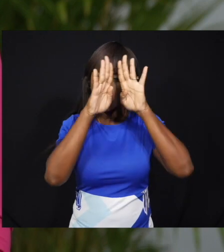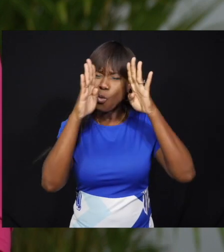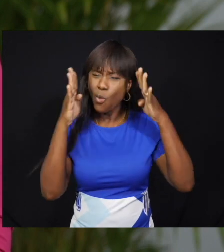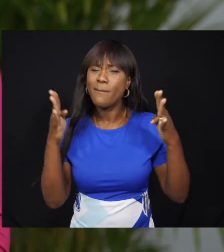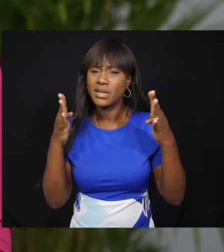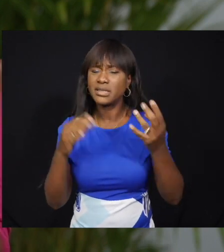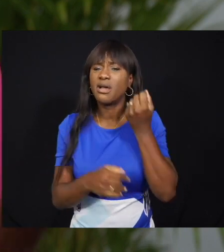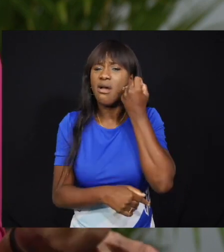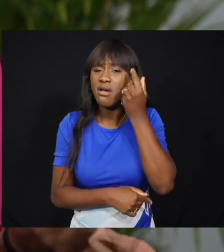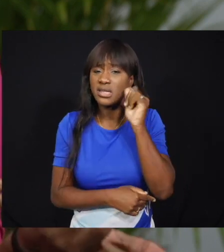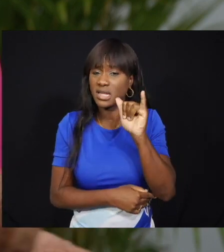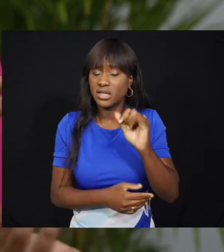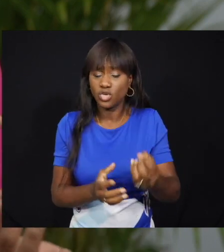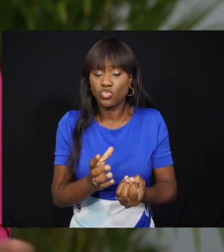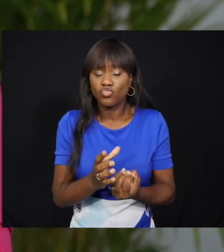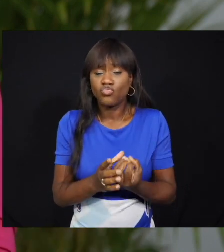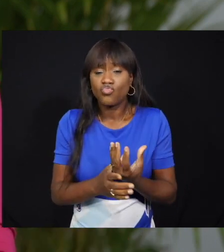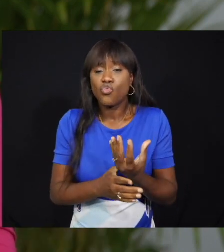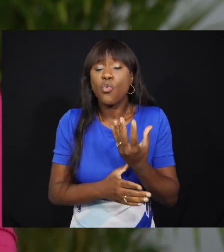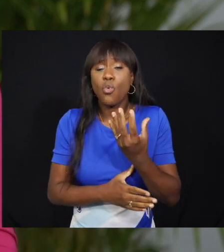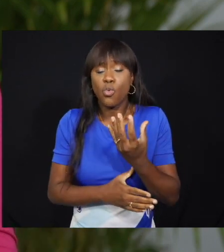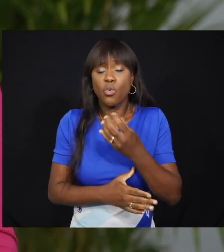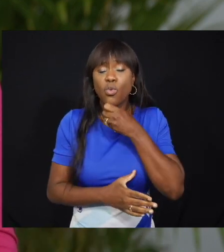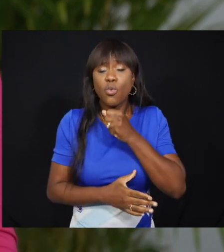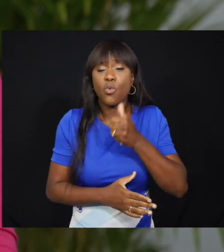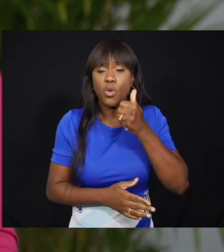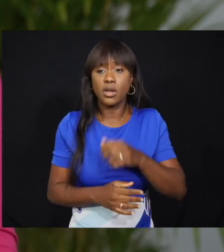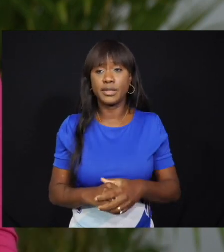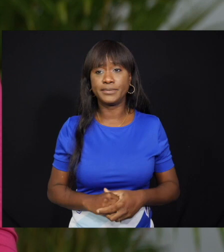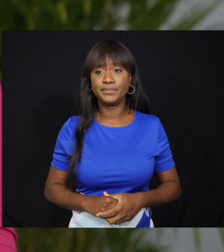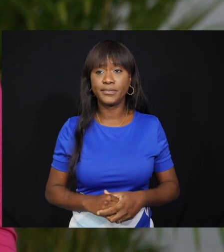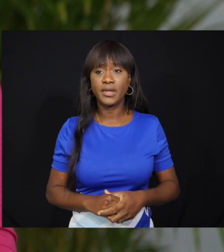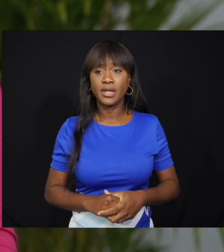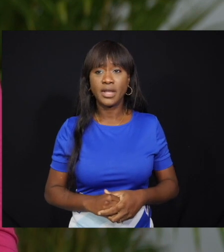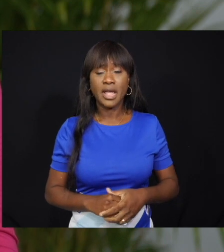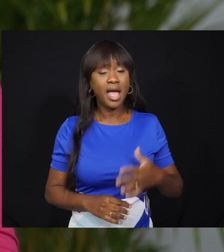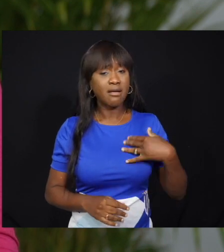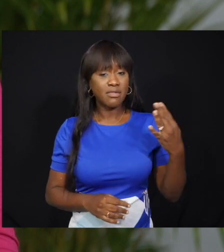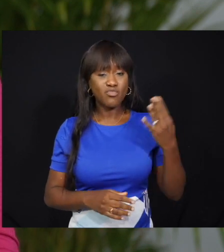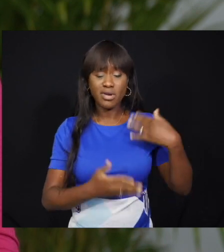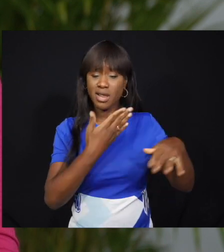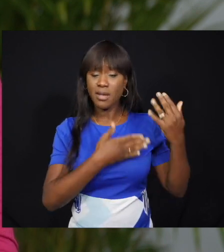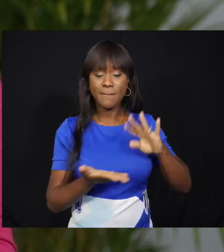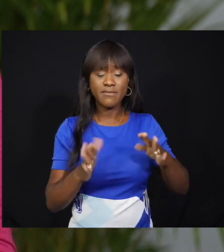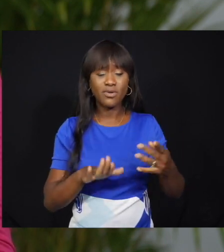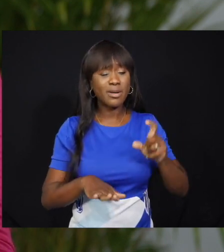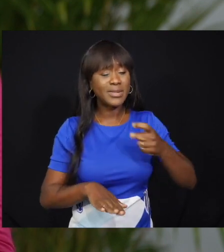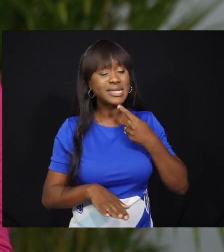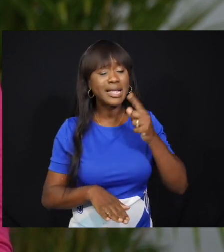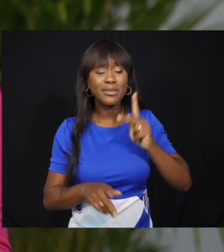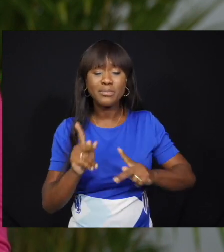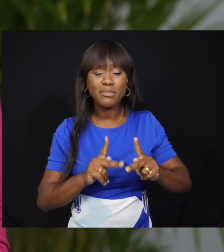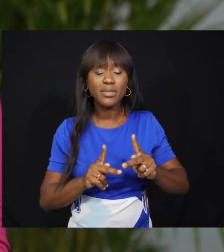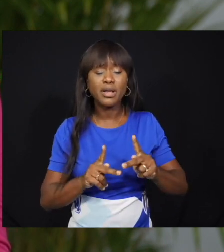understand that, because my brother who deceased 2 years ago begged me to do this. He said, Jen, you have to tell people what